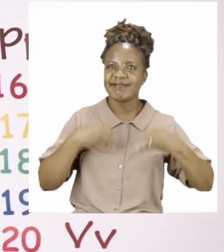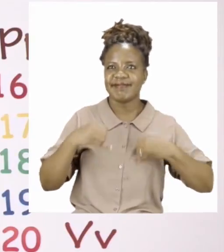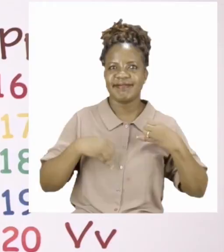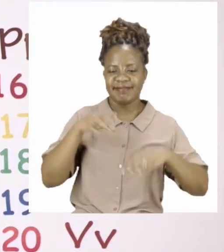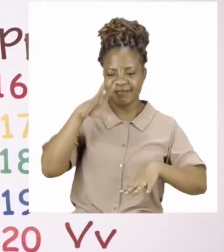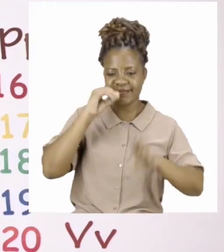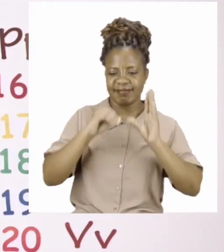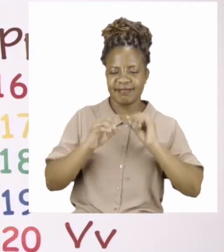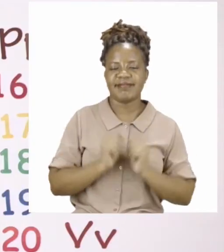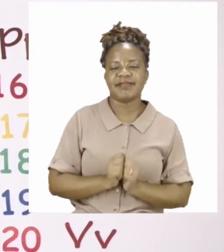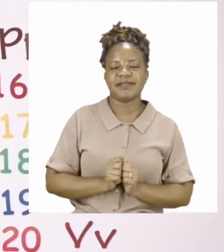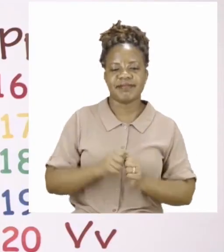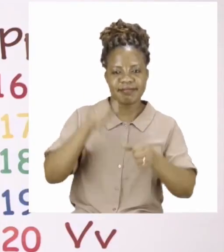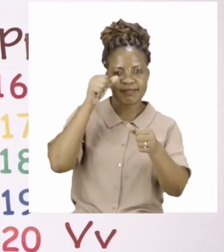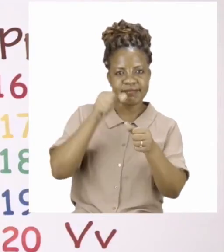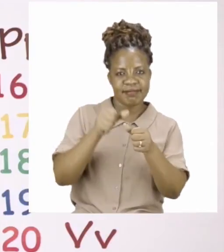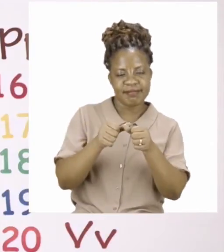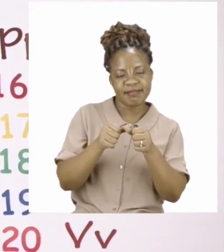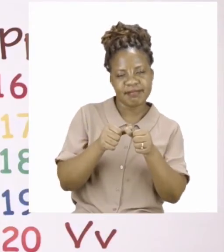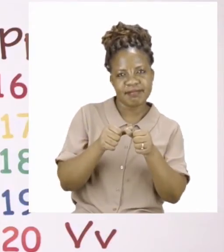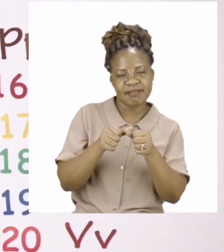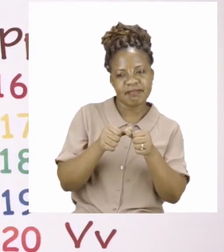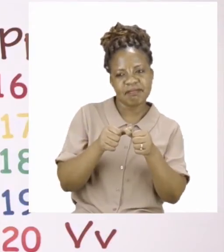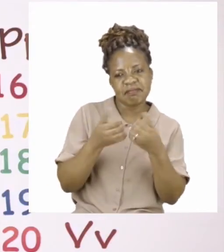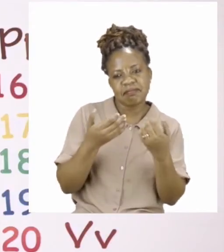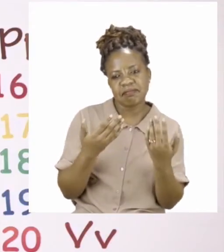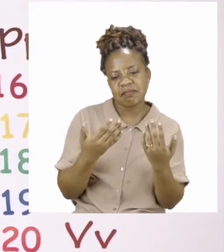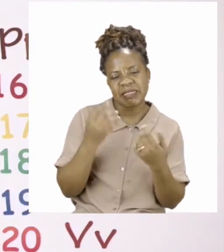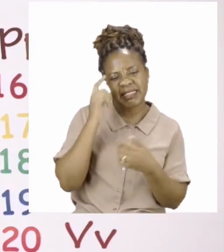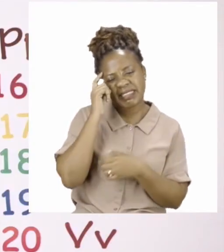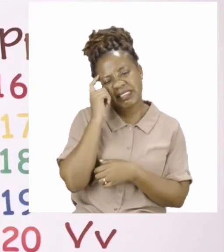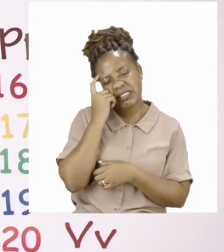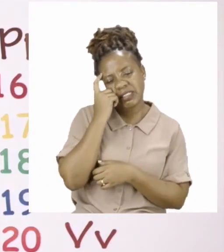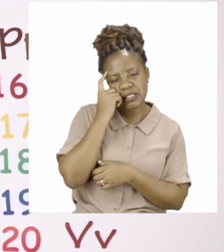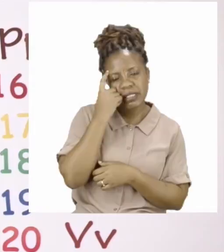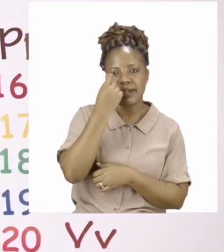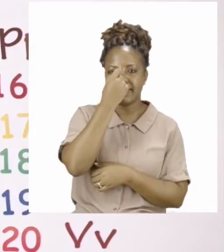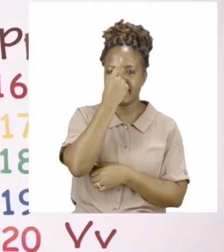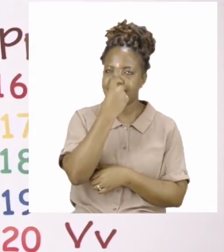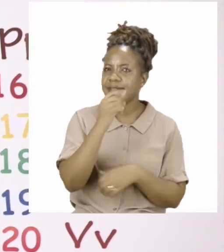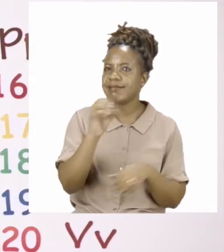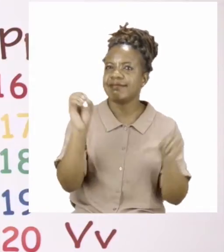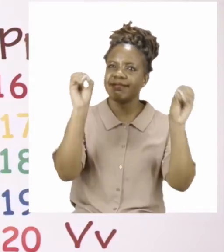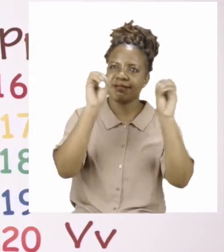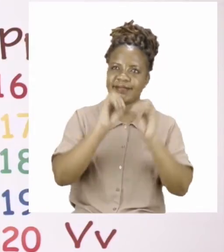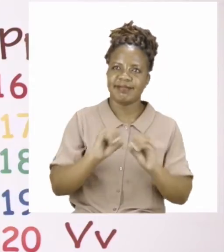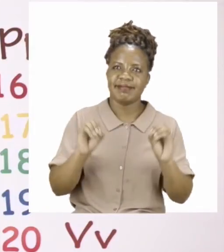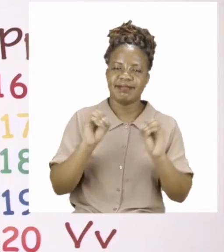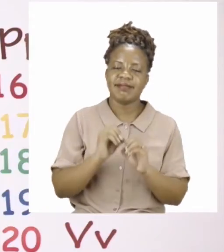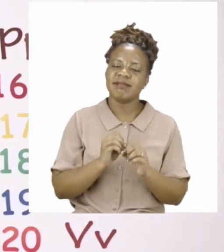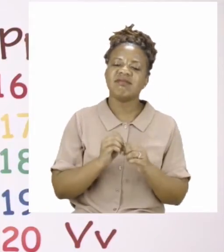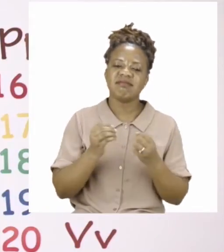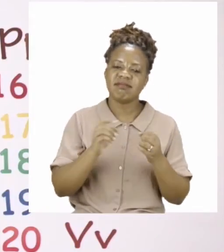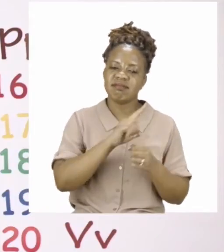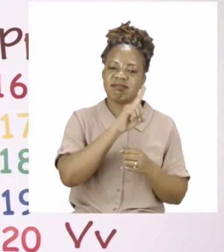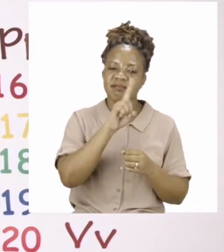Remember, if you're not sure or you don't understand, you can always ask for help. Just